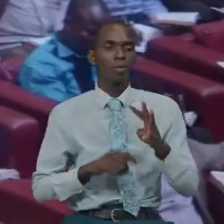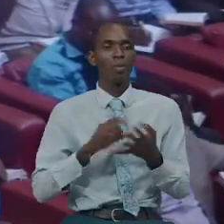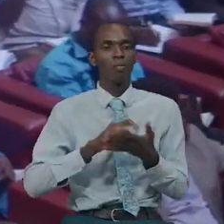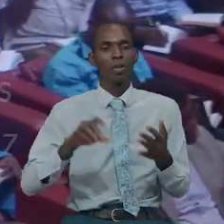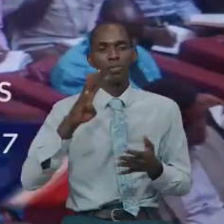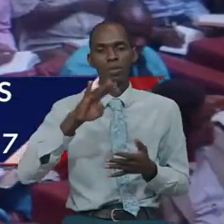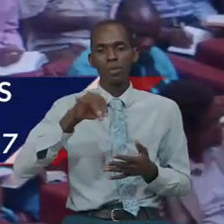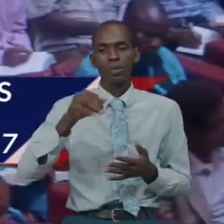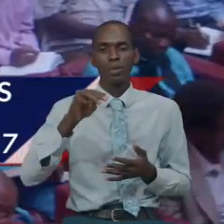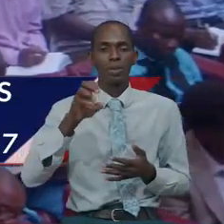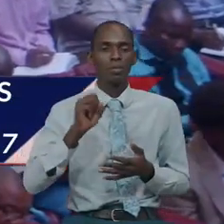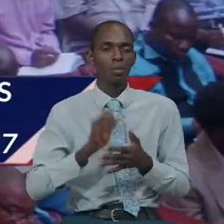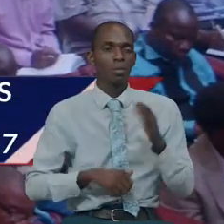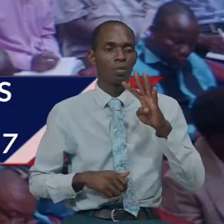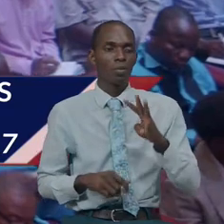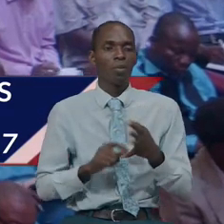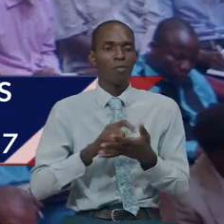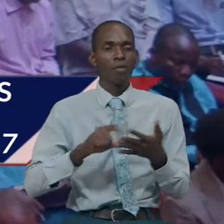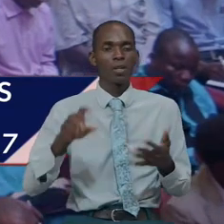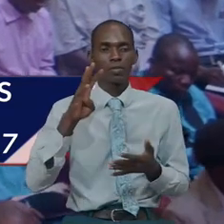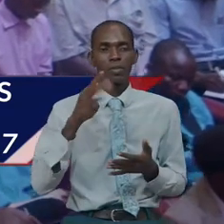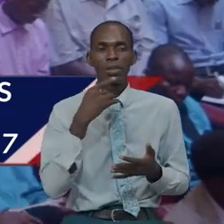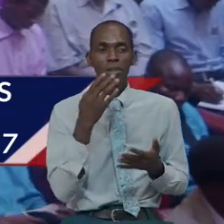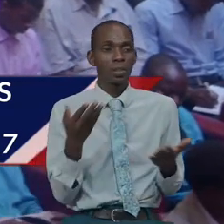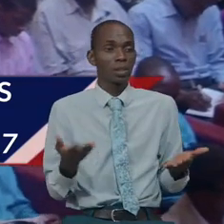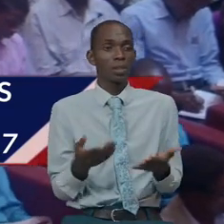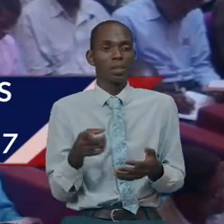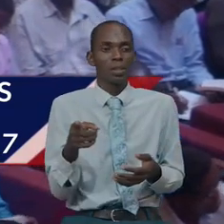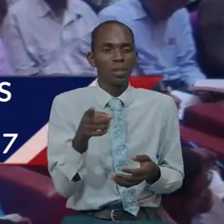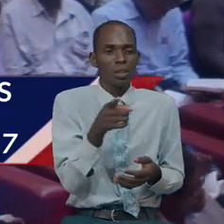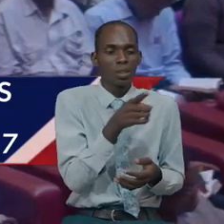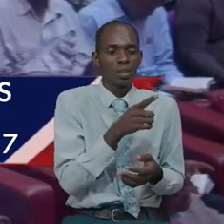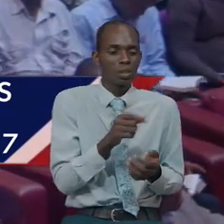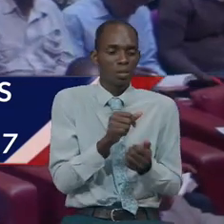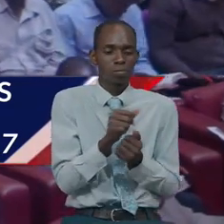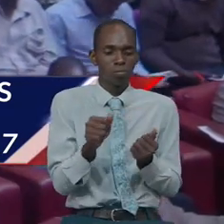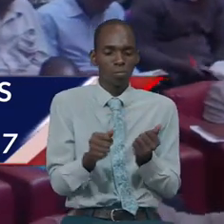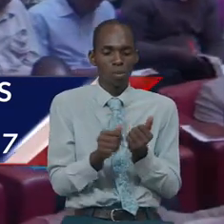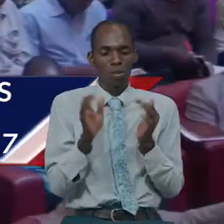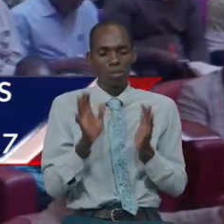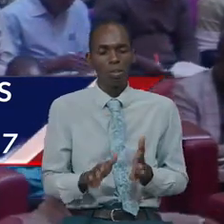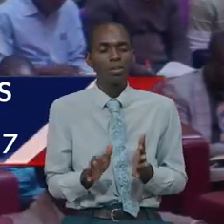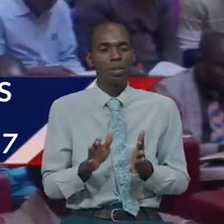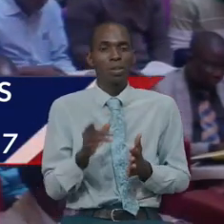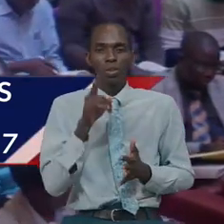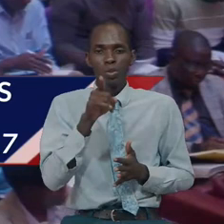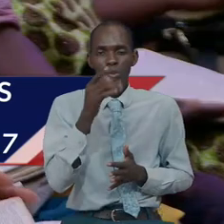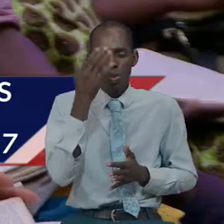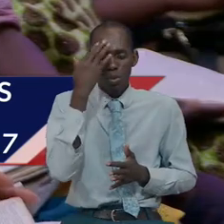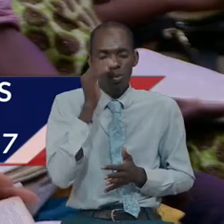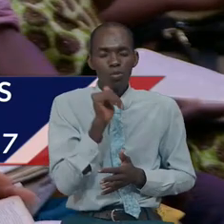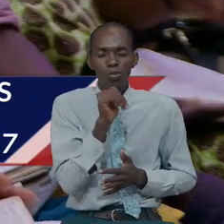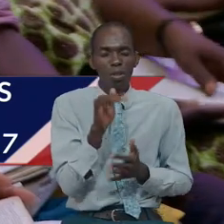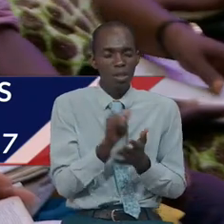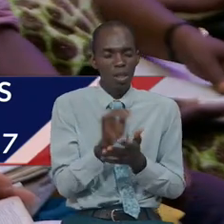James chapter 4, reading from verse 4, it says, ye adulterers and adulteresses, know ye not that the